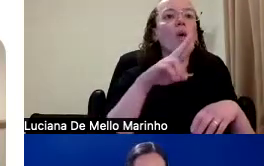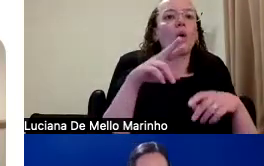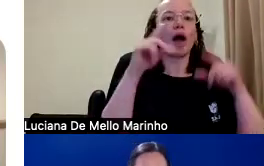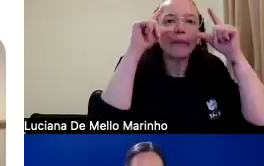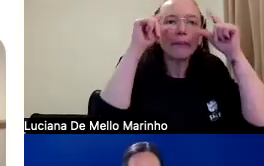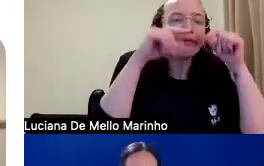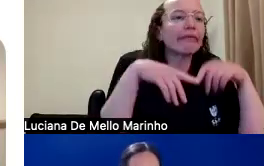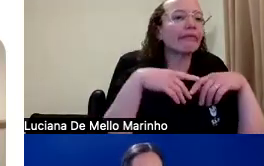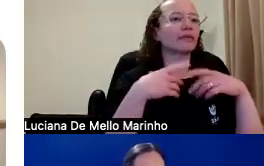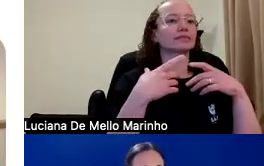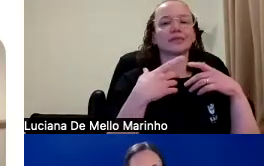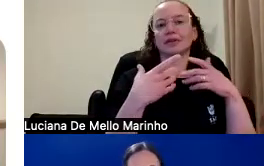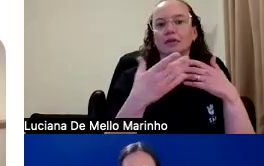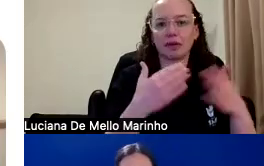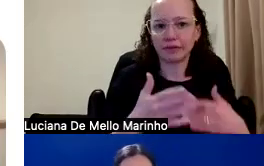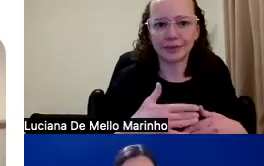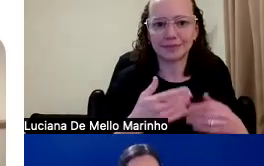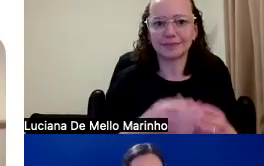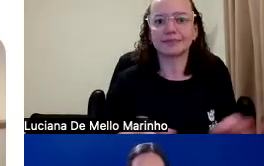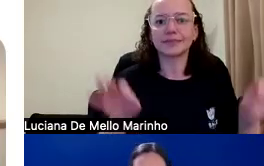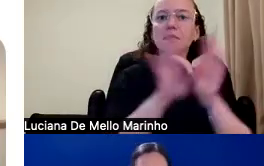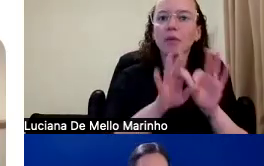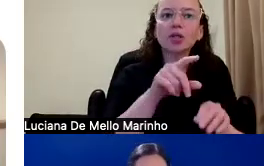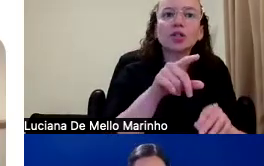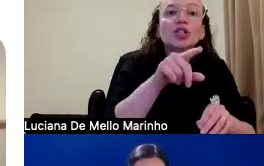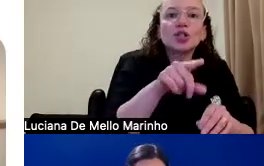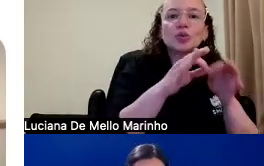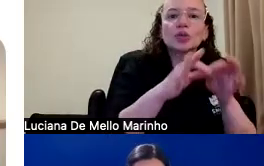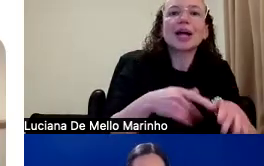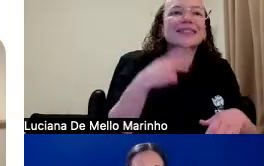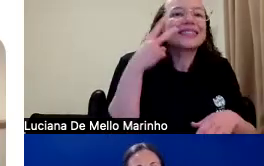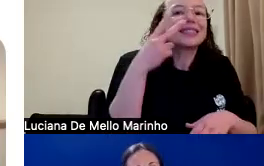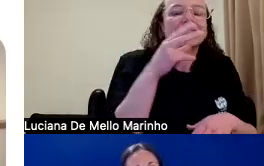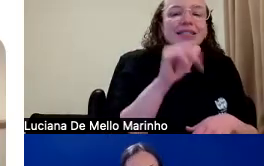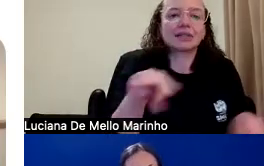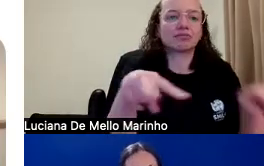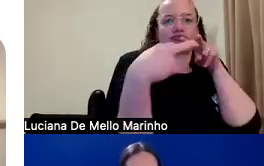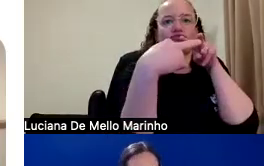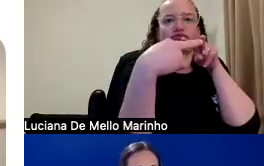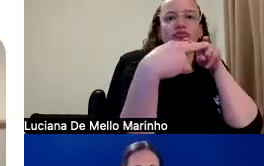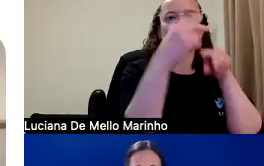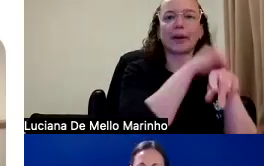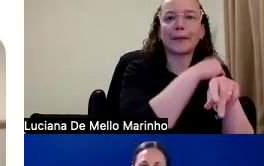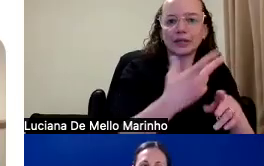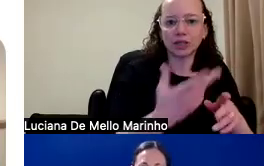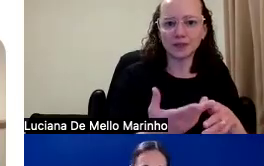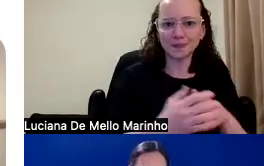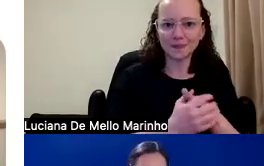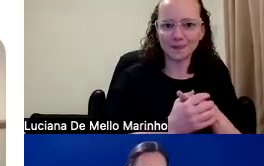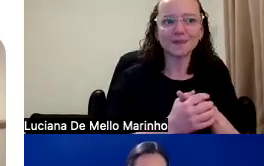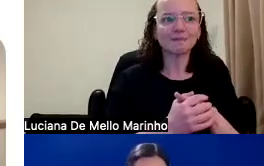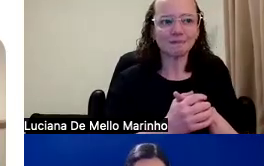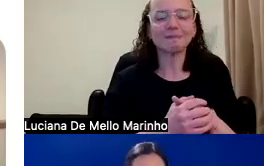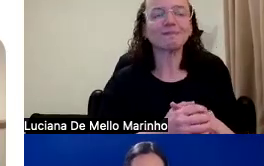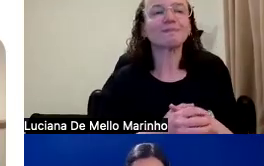to see if they're looking around or if they're squinting or whatever they might be doing. It is important for the interpreter to be able to see that and maintain